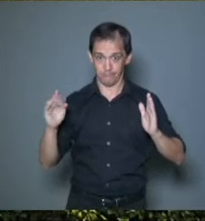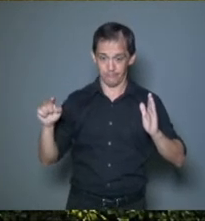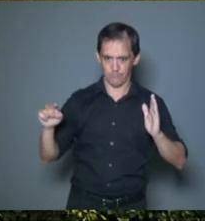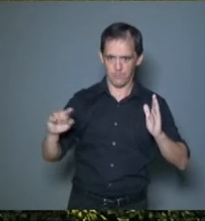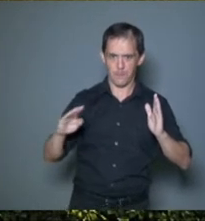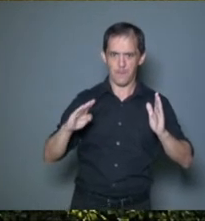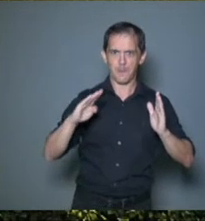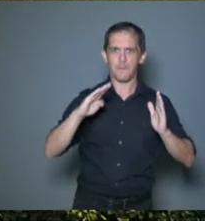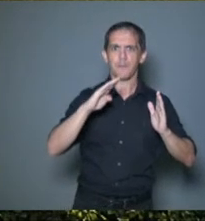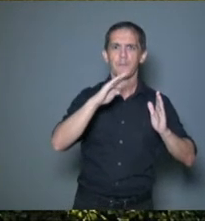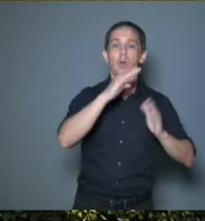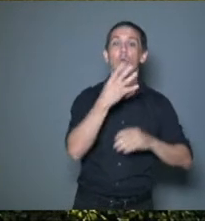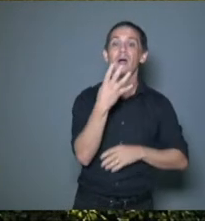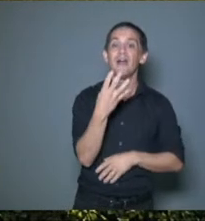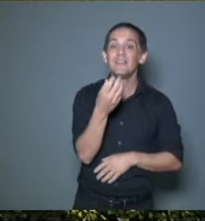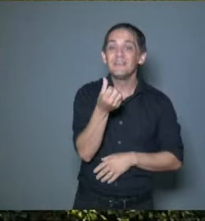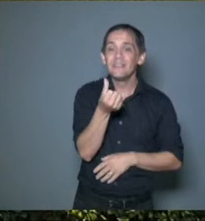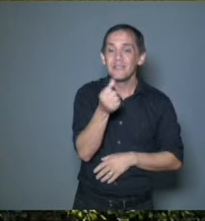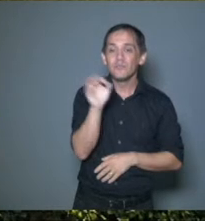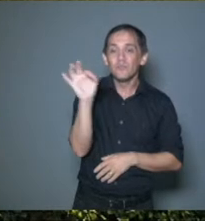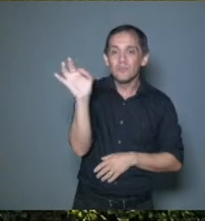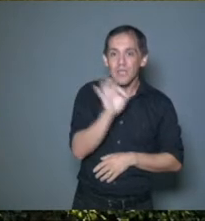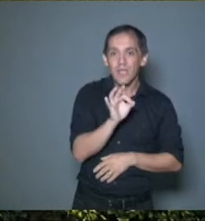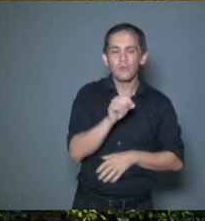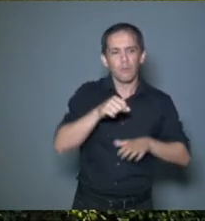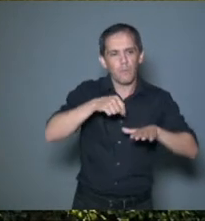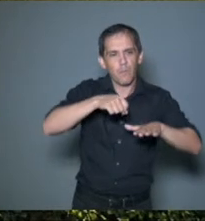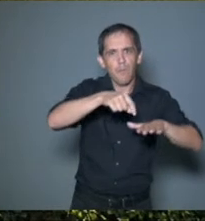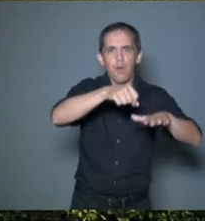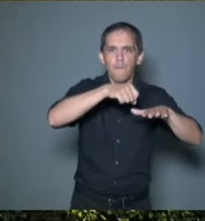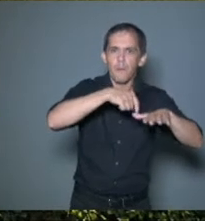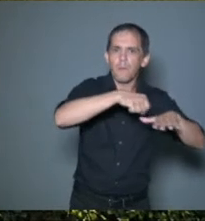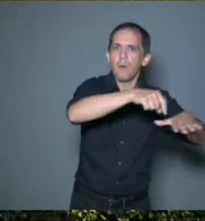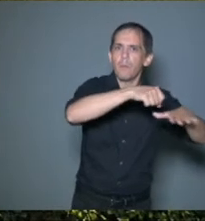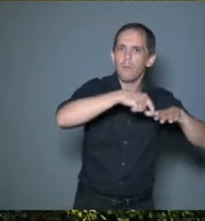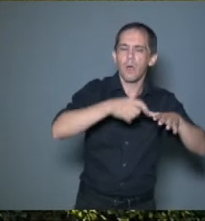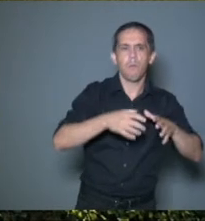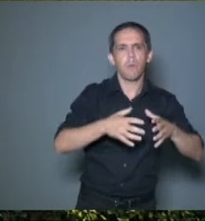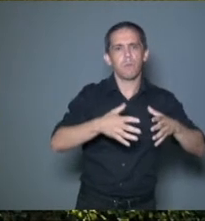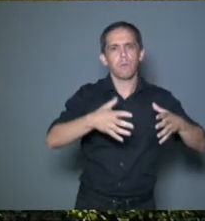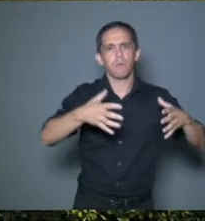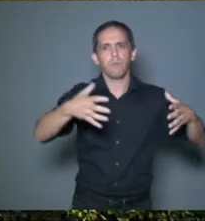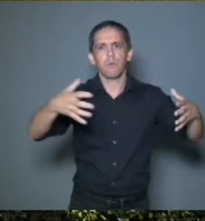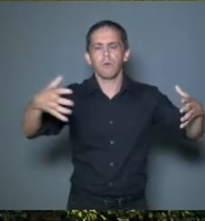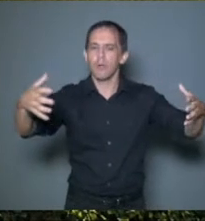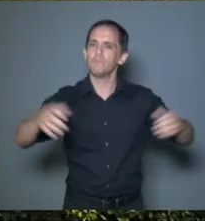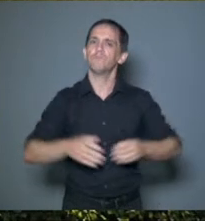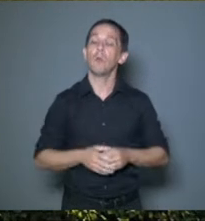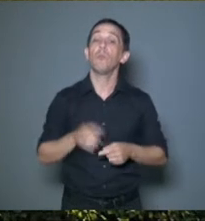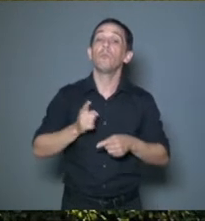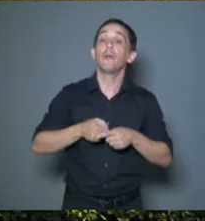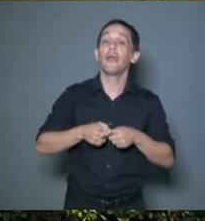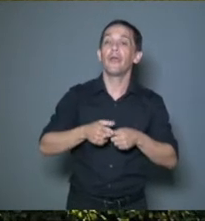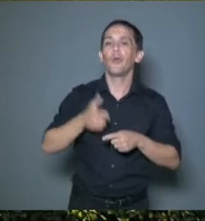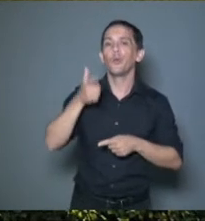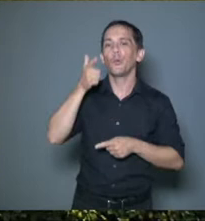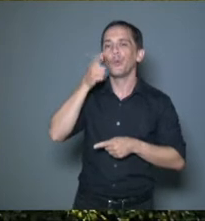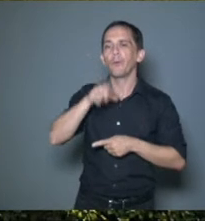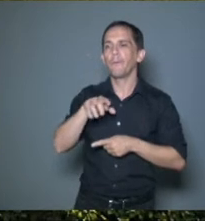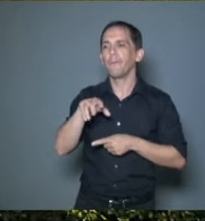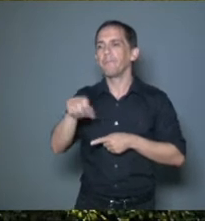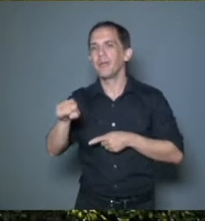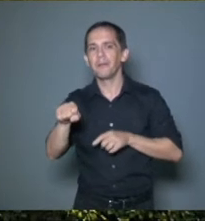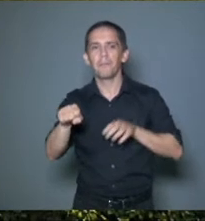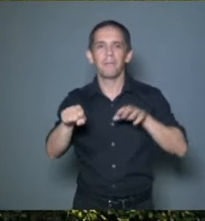2021-2022 season, where we grew 46% in our planted area through two acquisitions I will